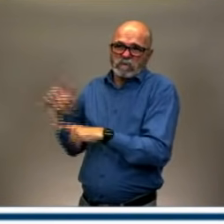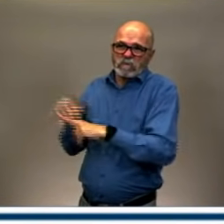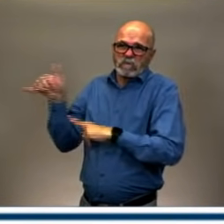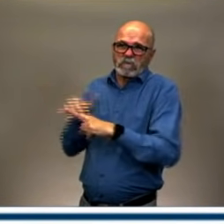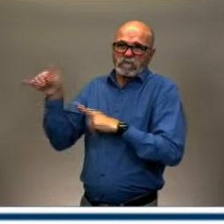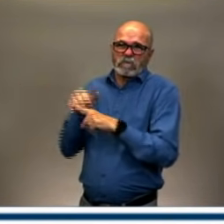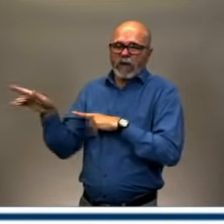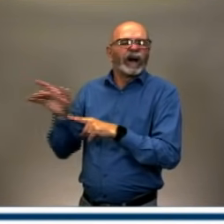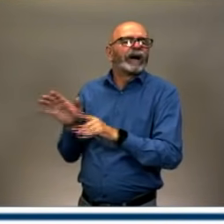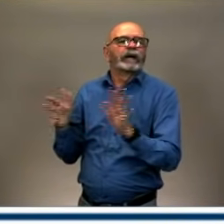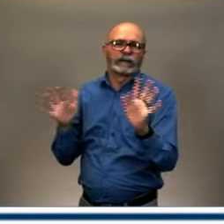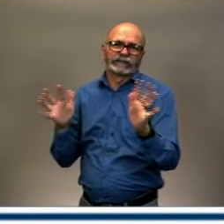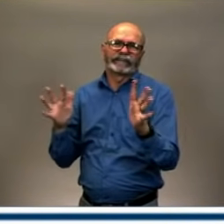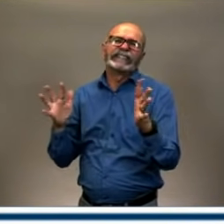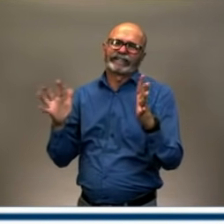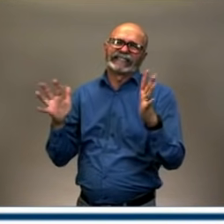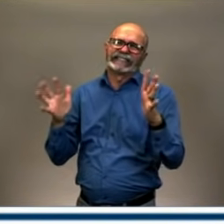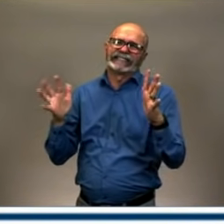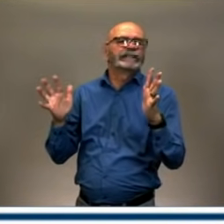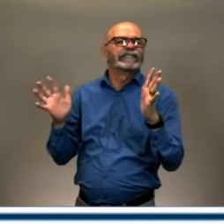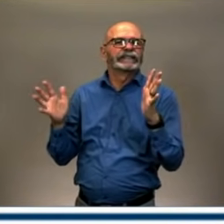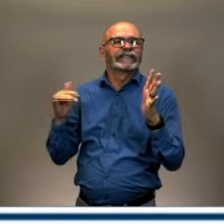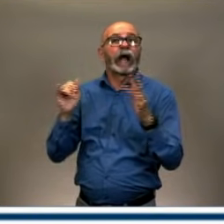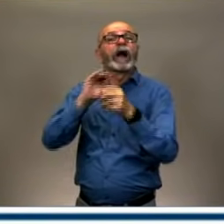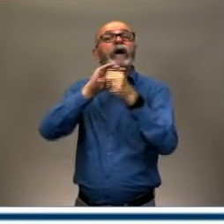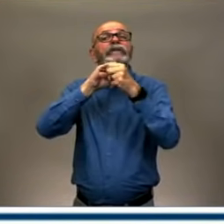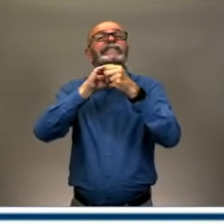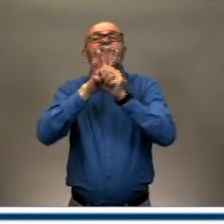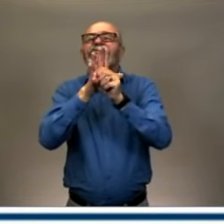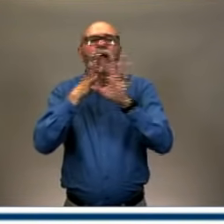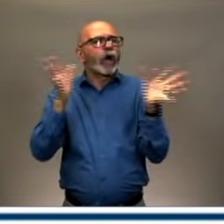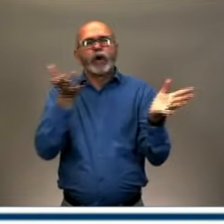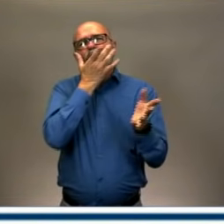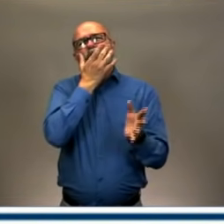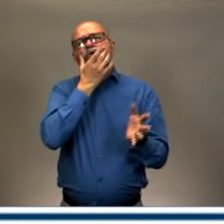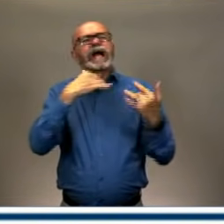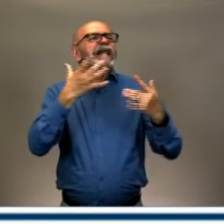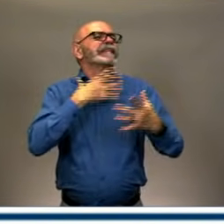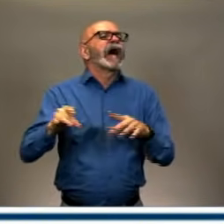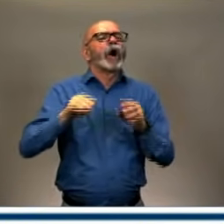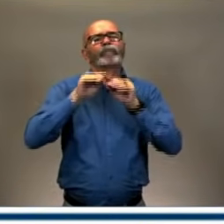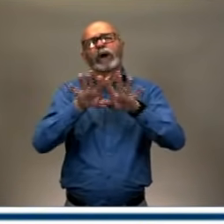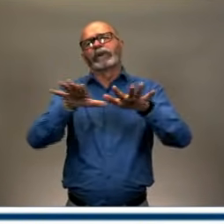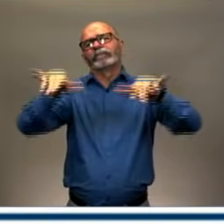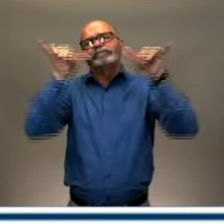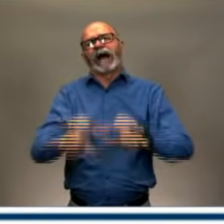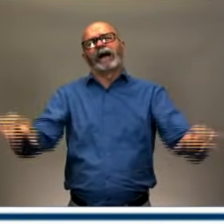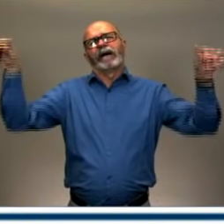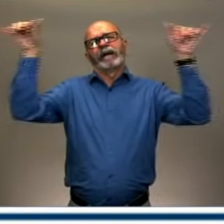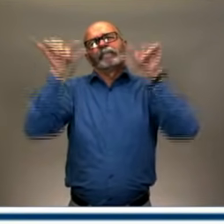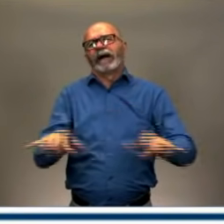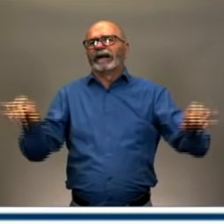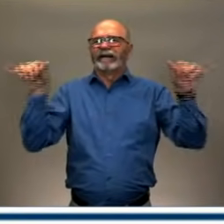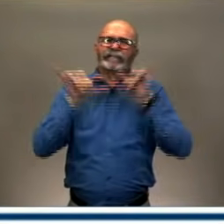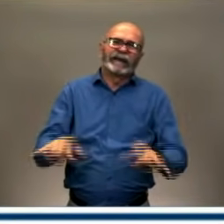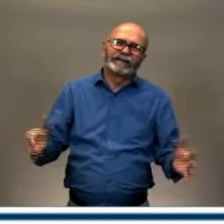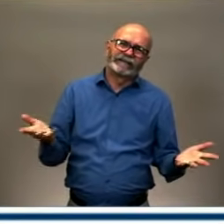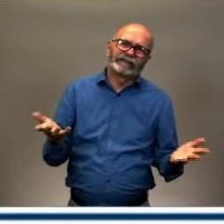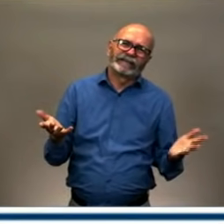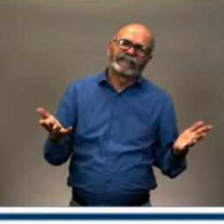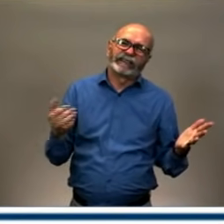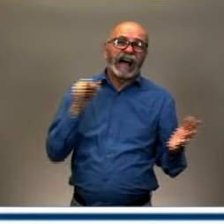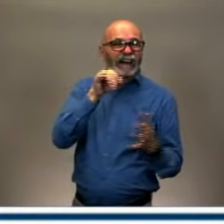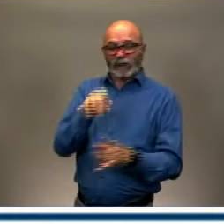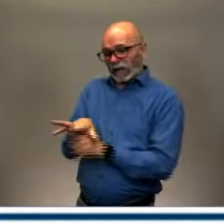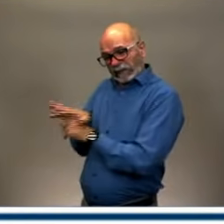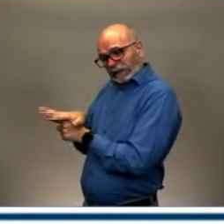COVID-19. Shaming and blaming creates stigma. It drives people underground. And when we drive them underground, we lose our ability